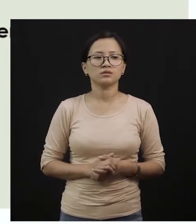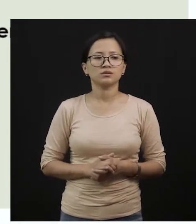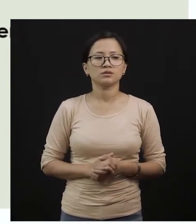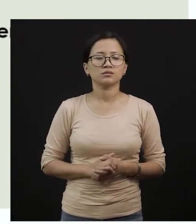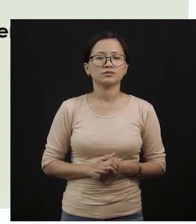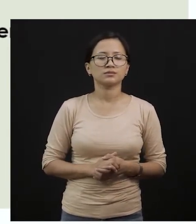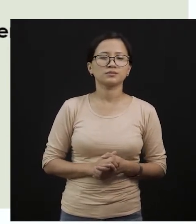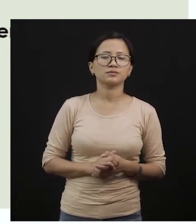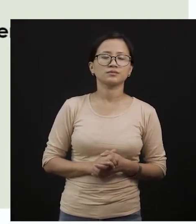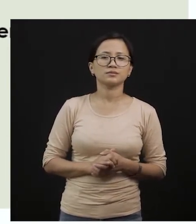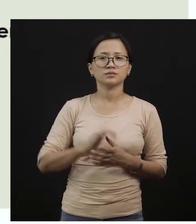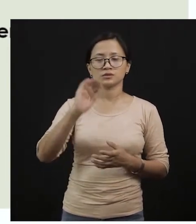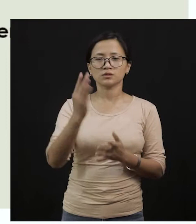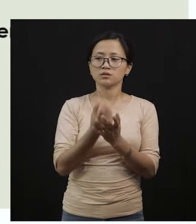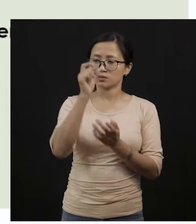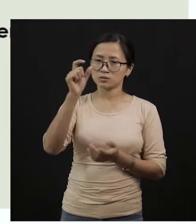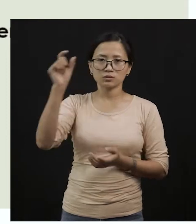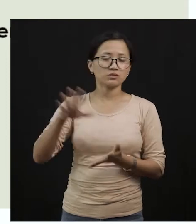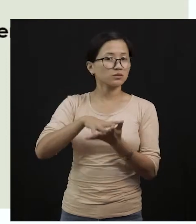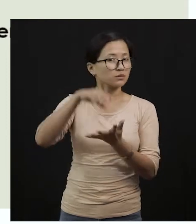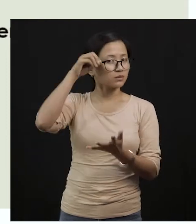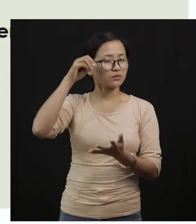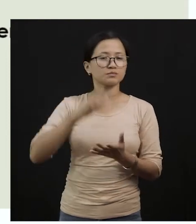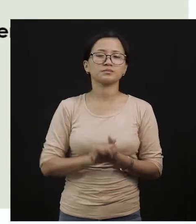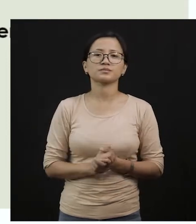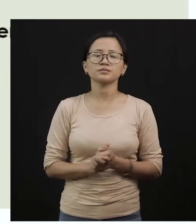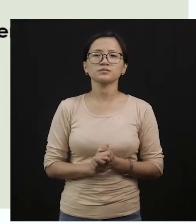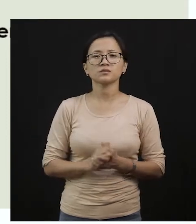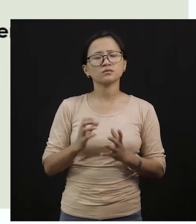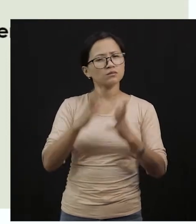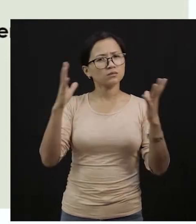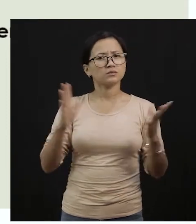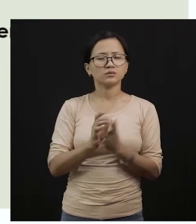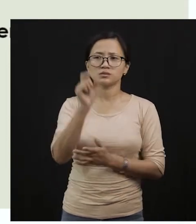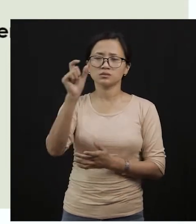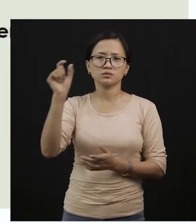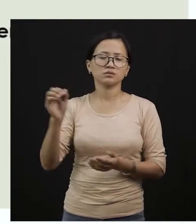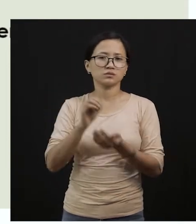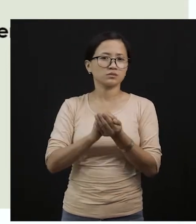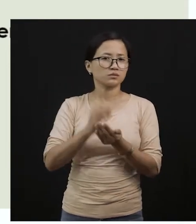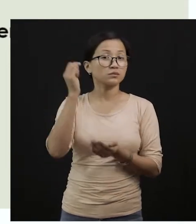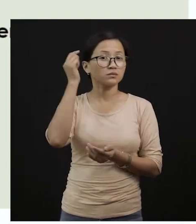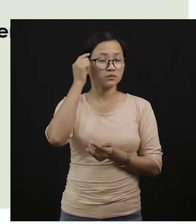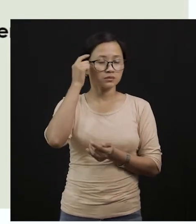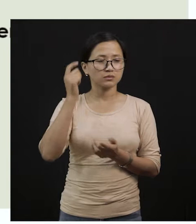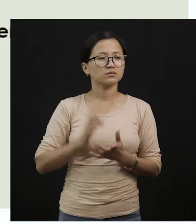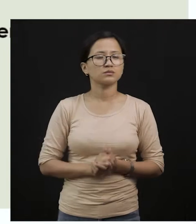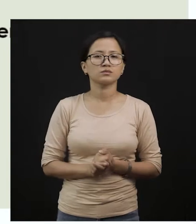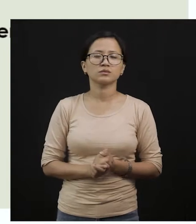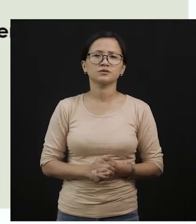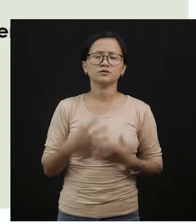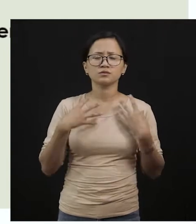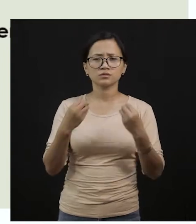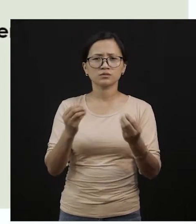given. Are some words that we have learned. We are going to learn some more words. Please keep these words in your mind, okay? If you